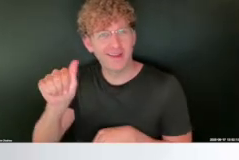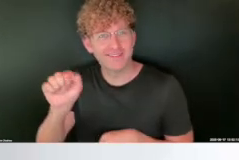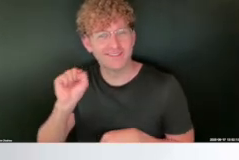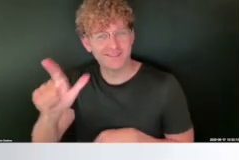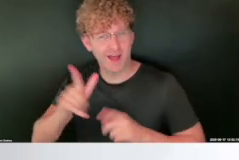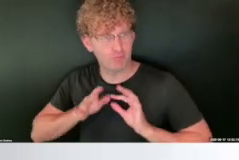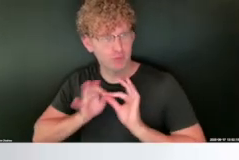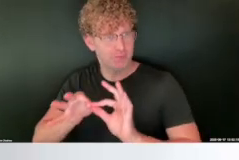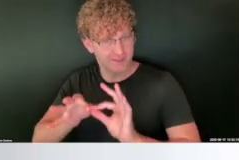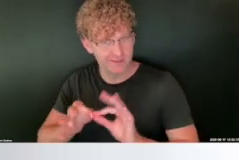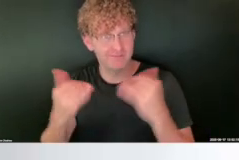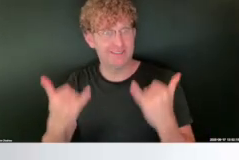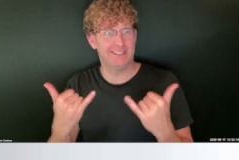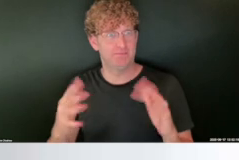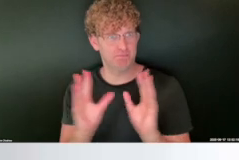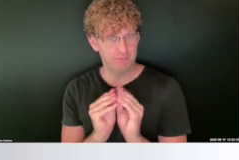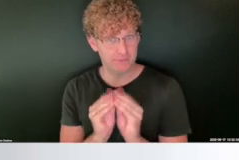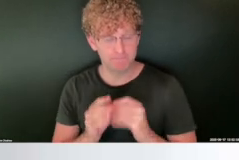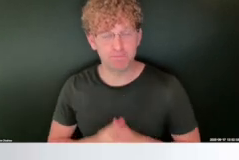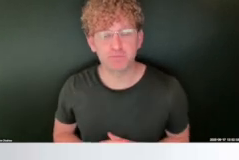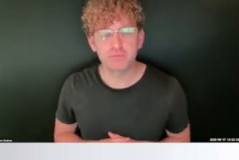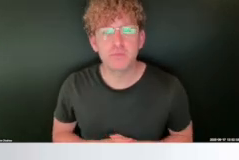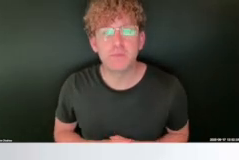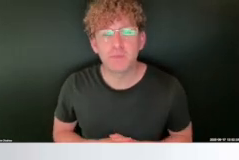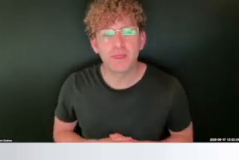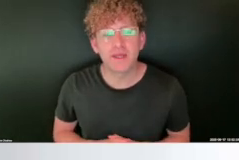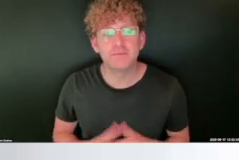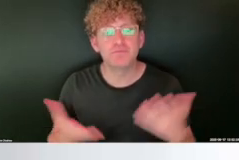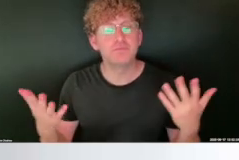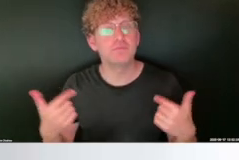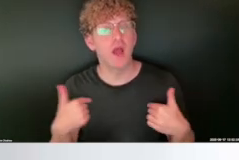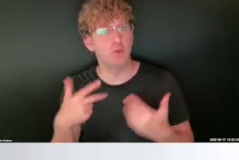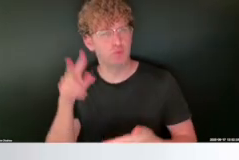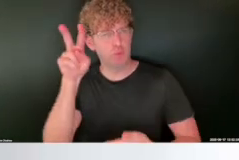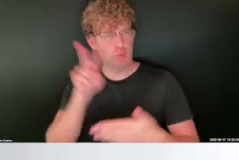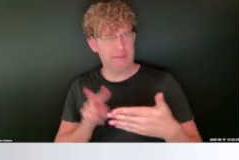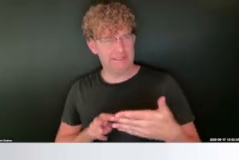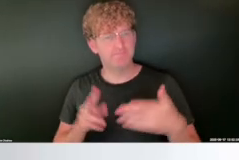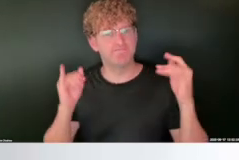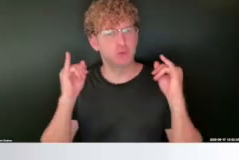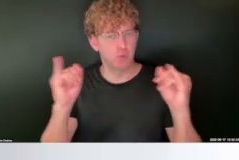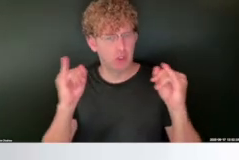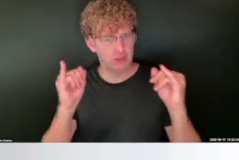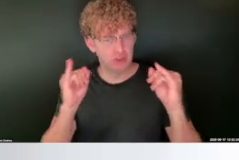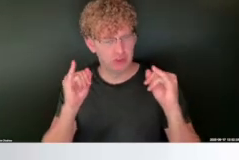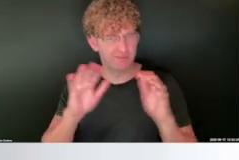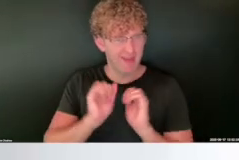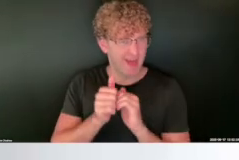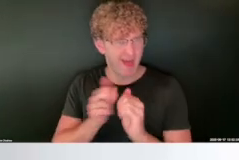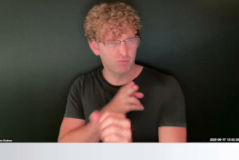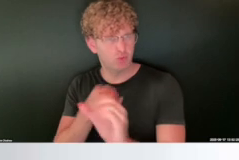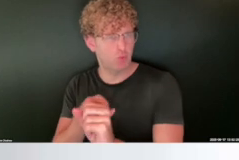interpretation during today's meeting. I'll read the instructions for joining the Spanish interpretation channel in